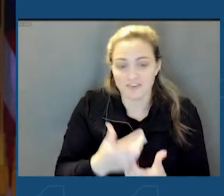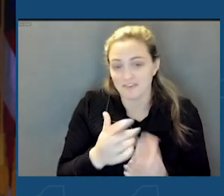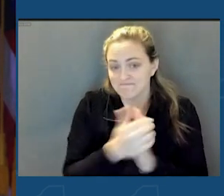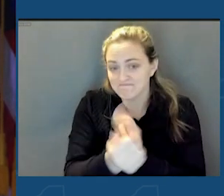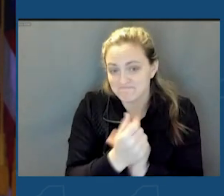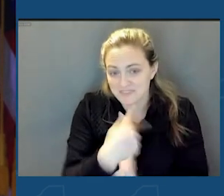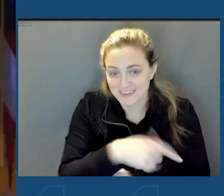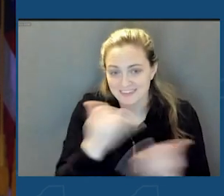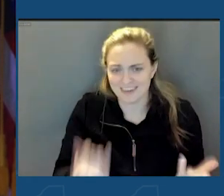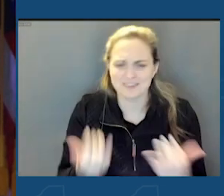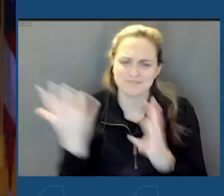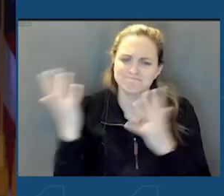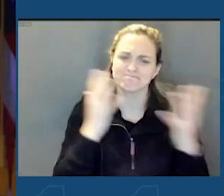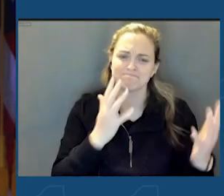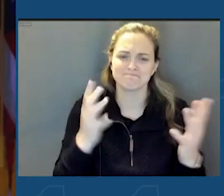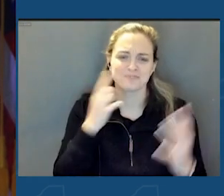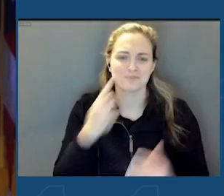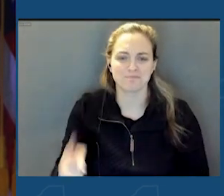applause for Camille.